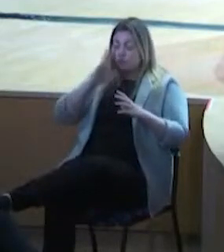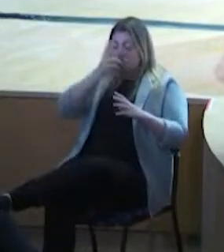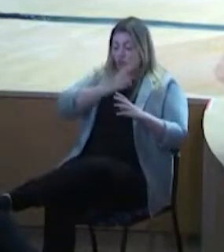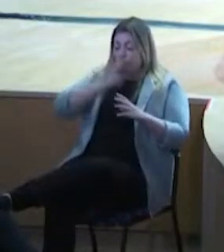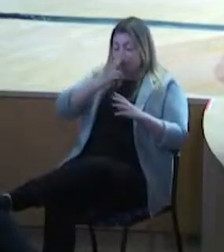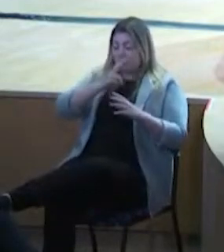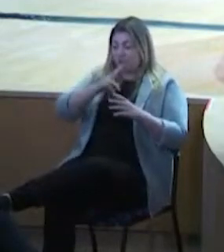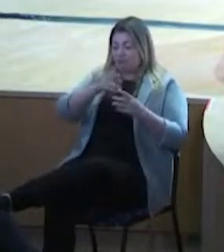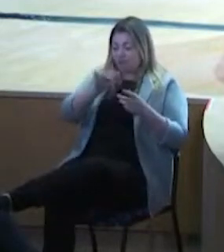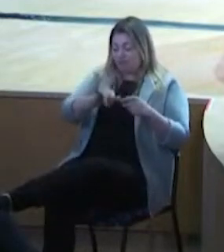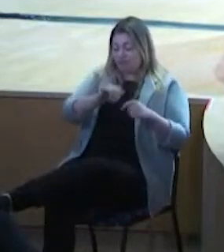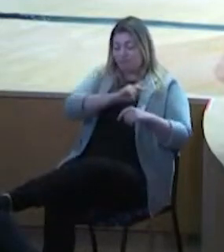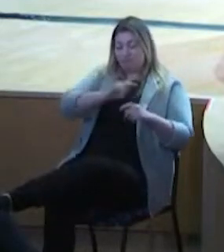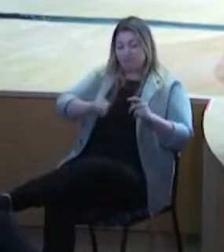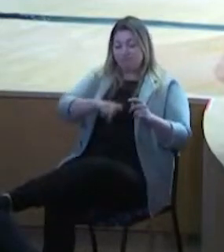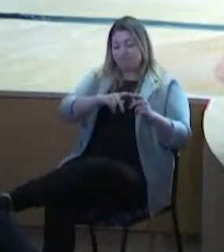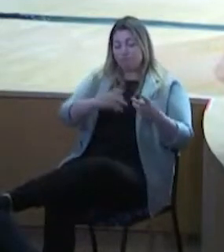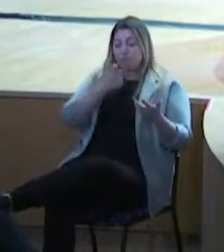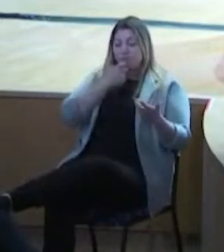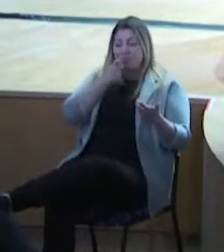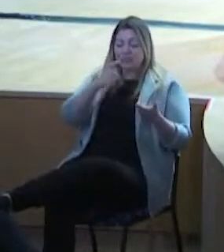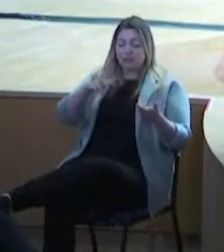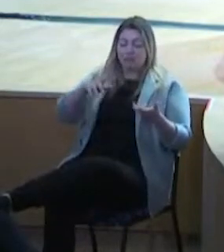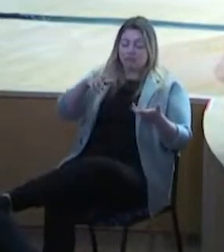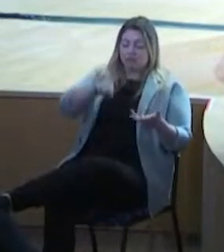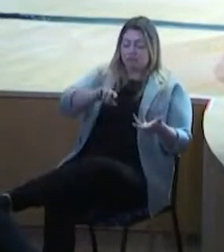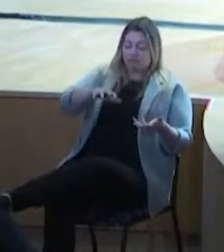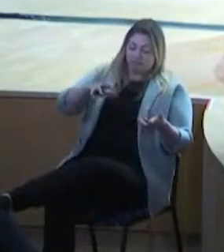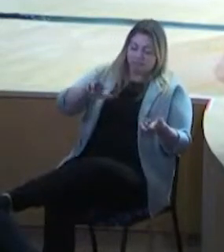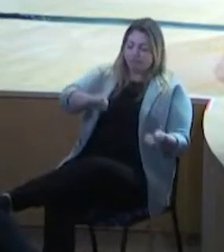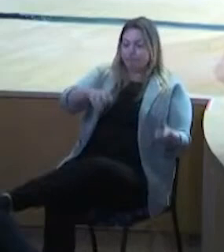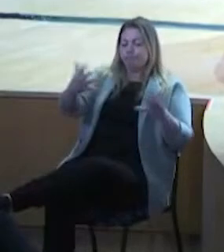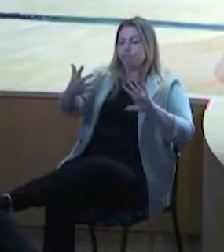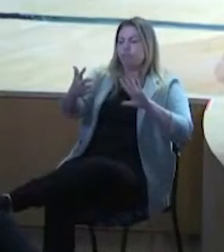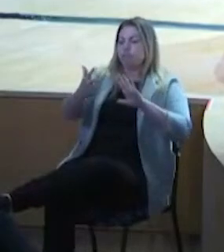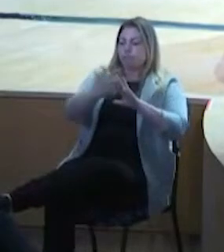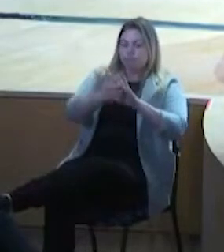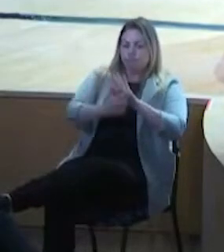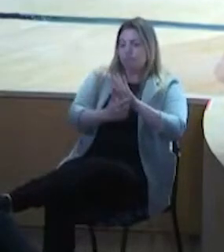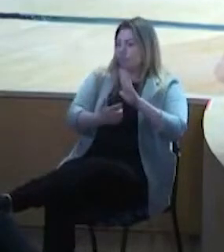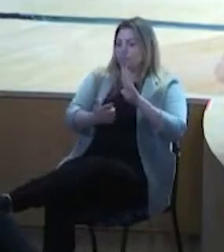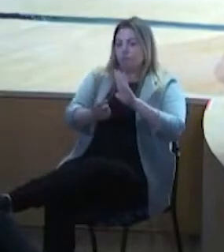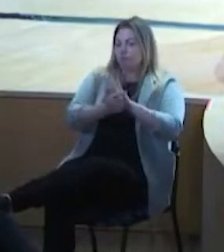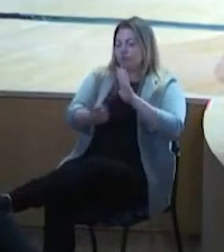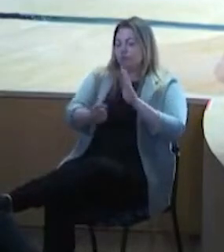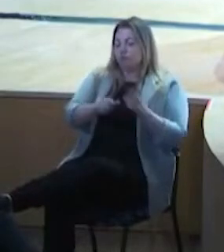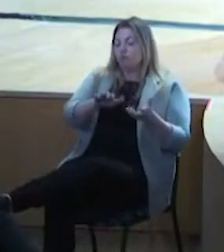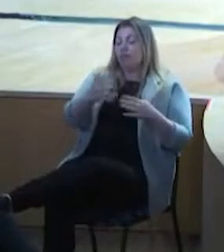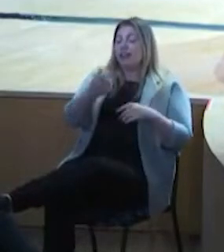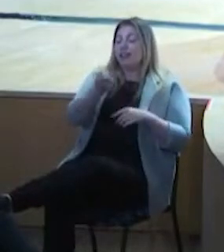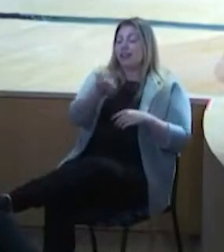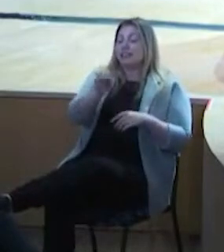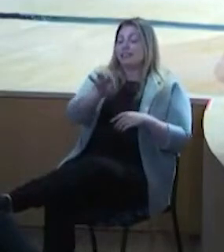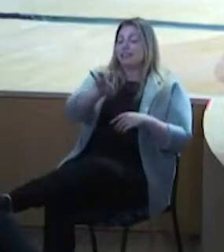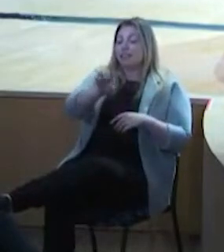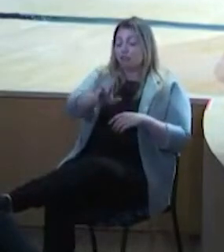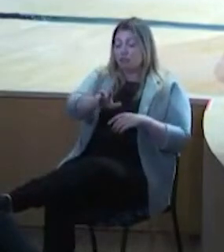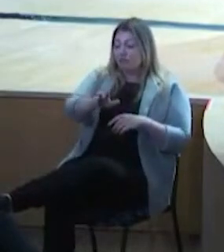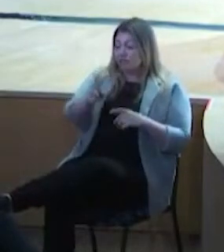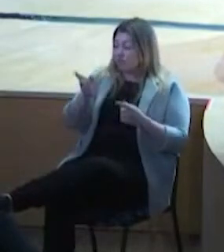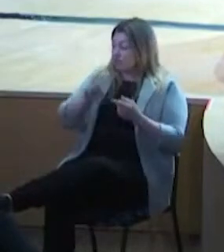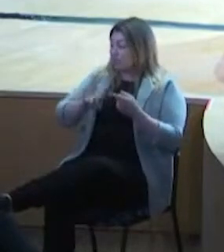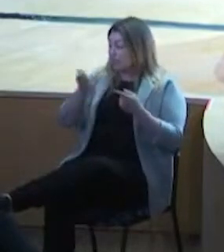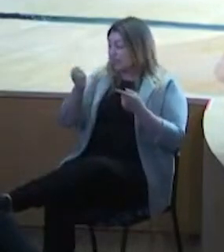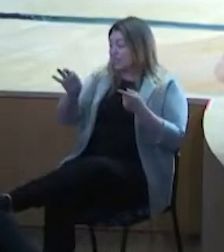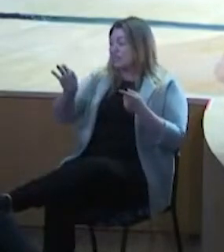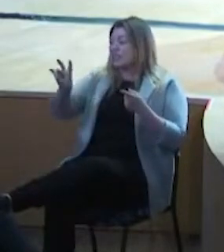illegally overthrown in 1893. And from that point up until 1970, the culture